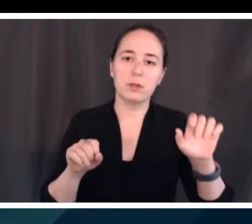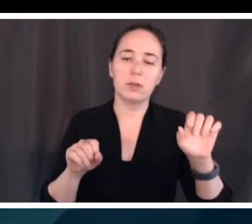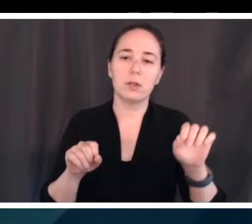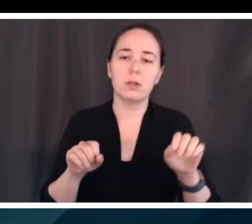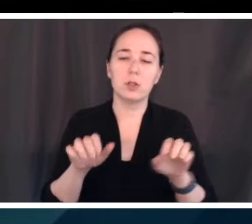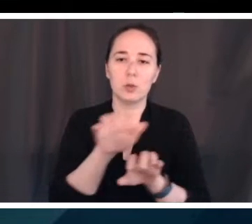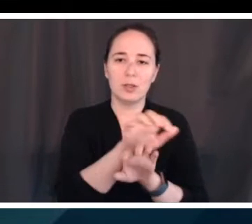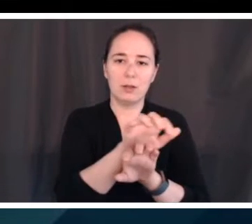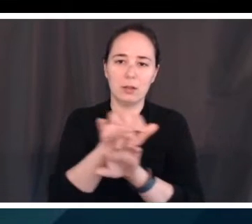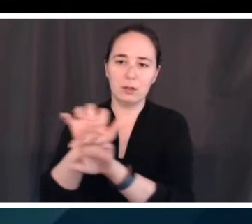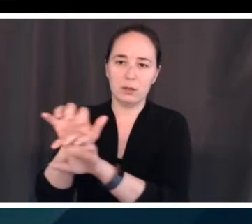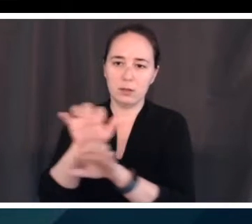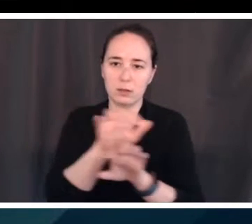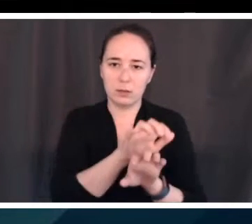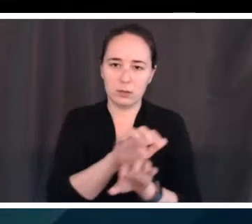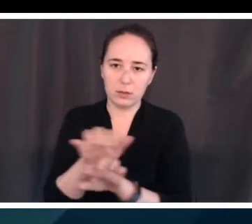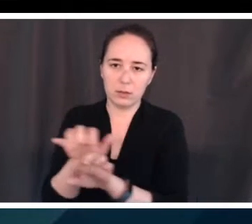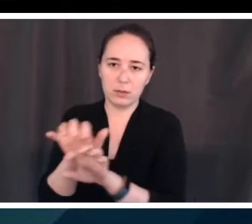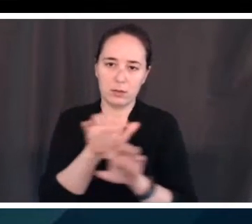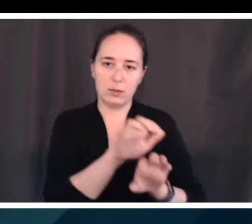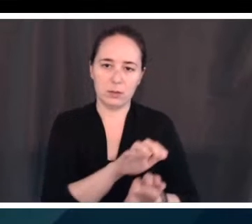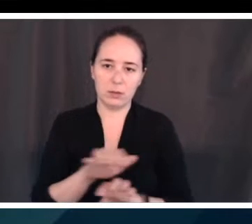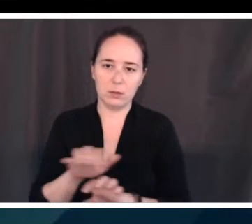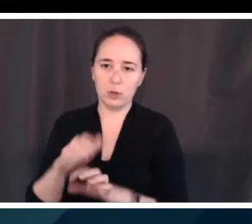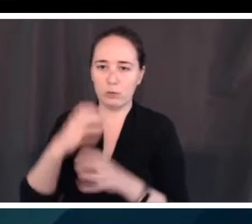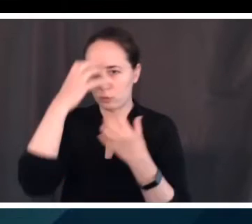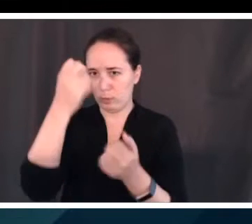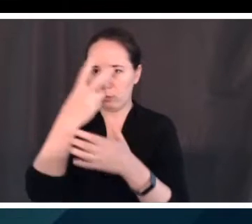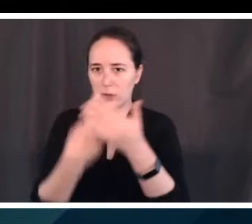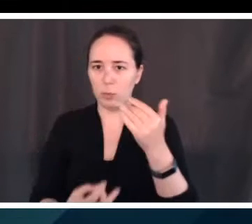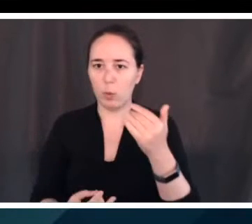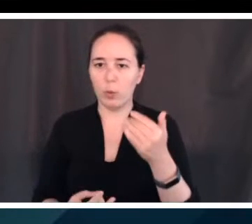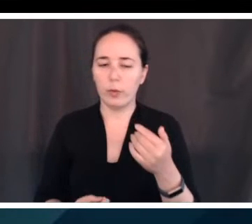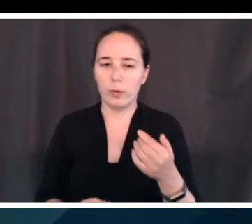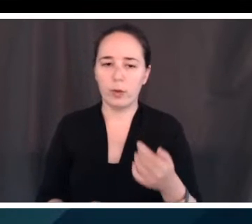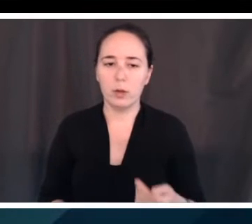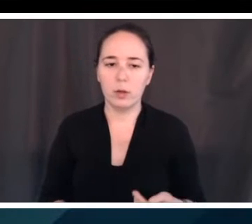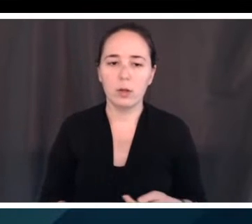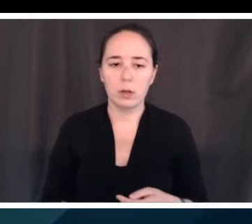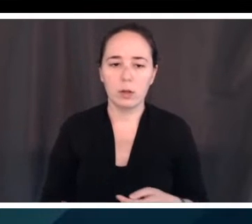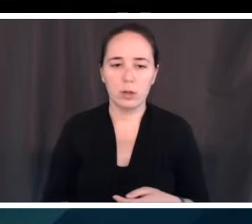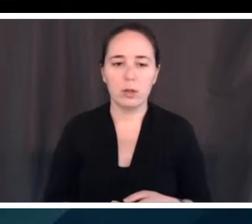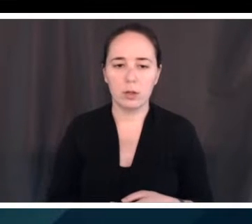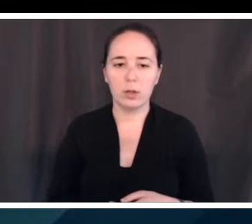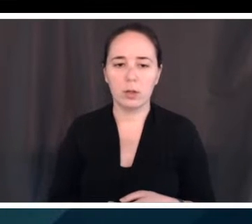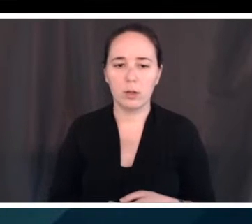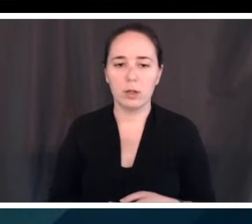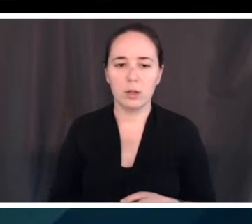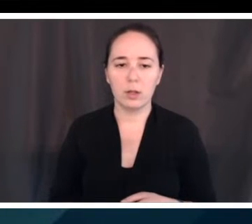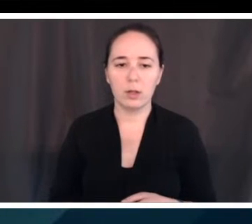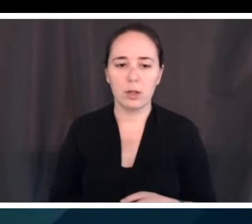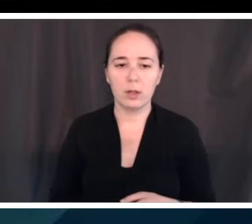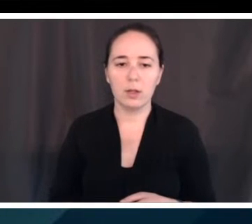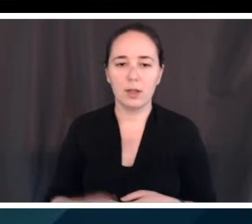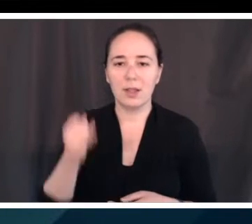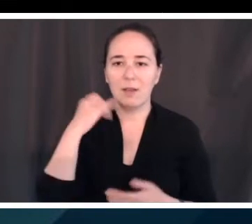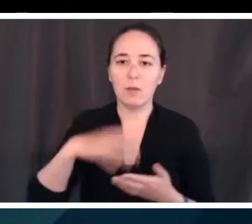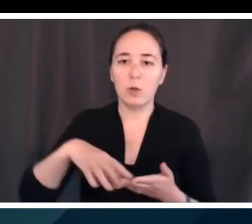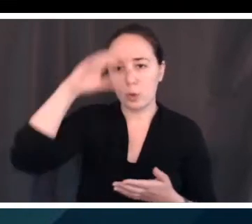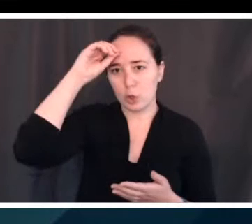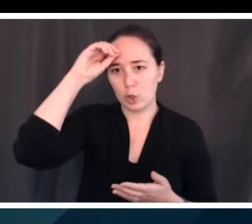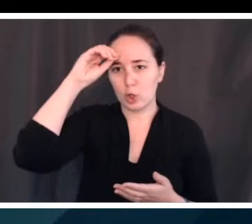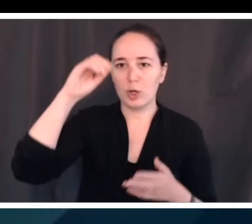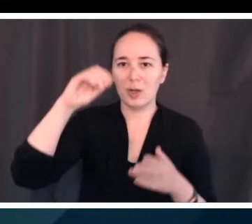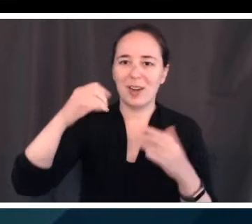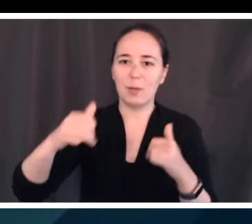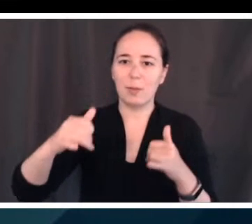is written, and then you have to memorize those both because you can't. I mean, even if you can learn and play while you're reading with